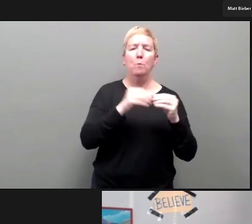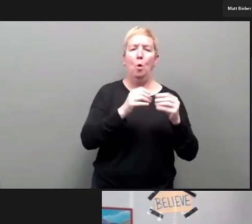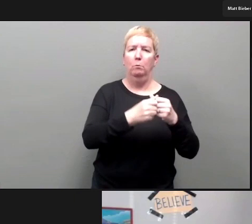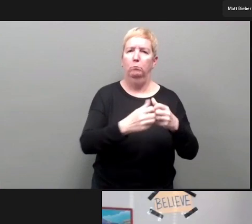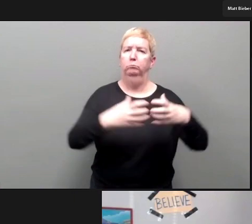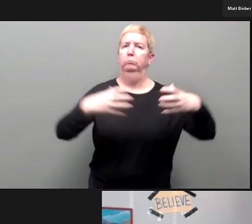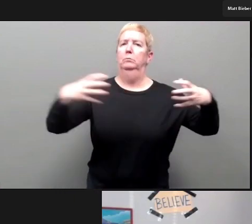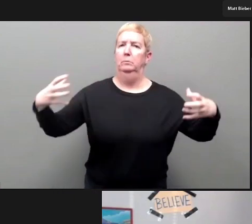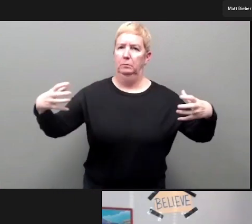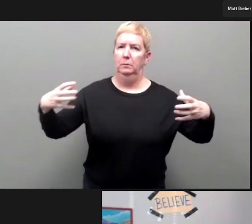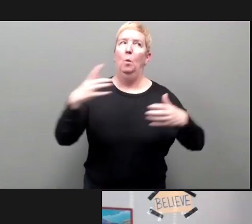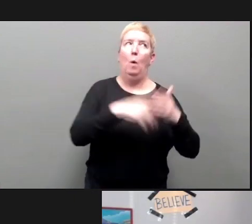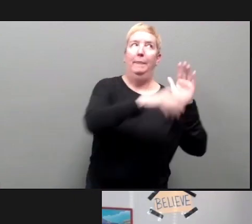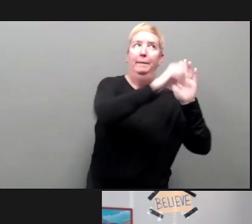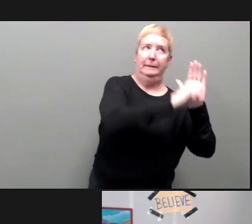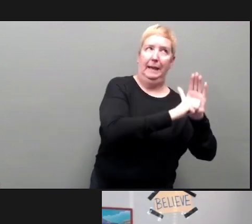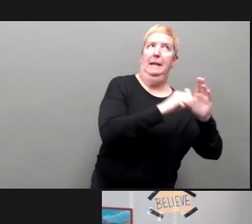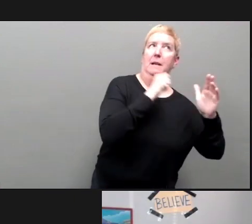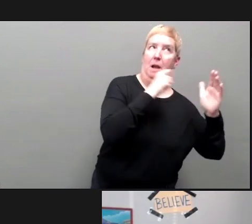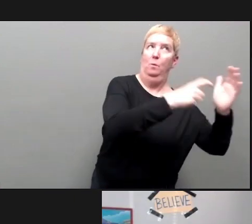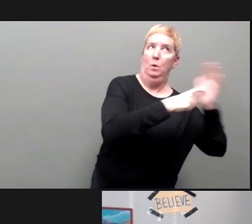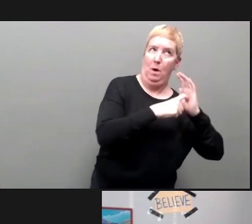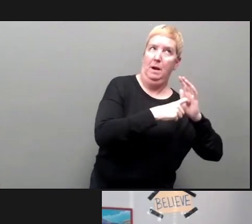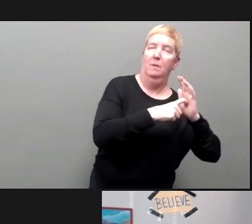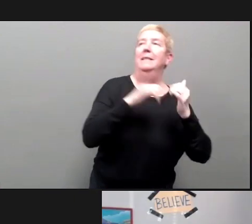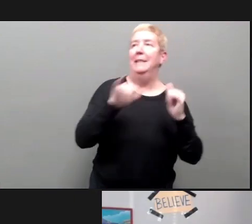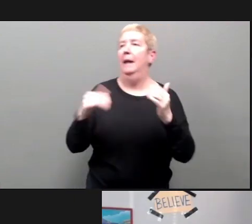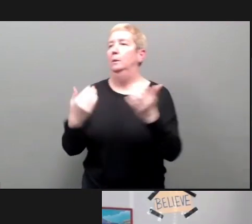covered by the state requirement?